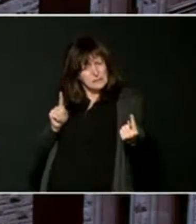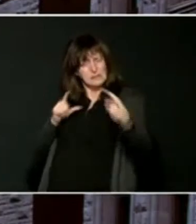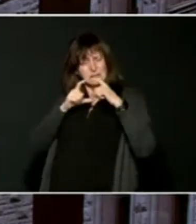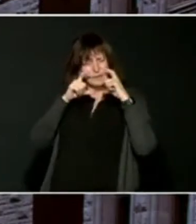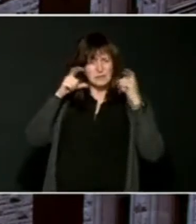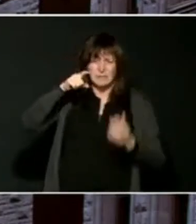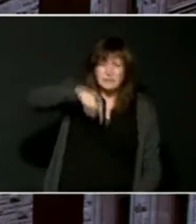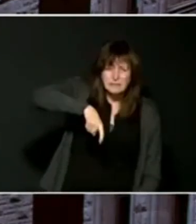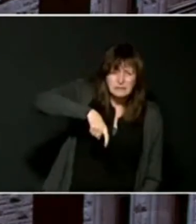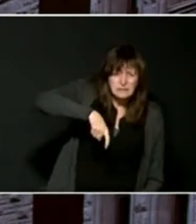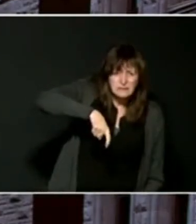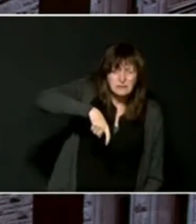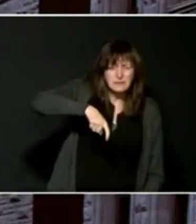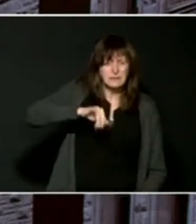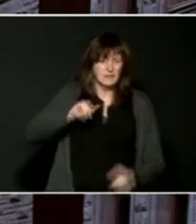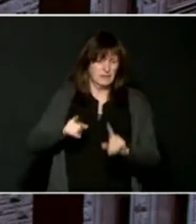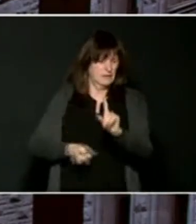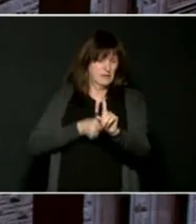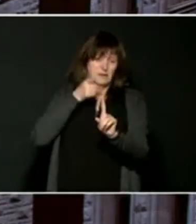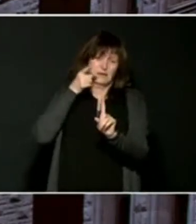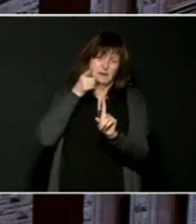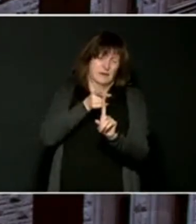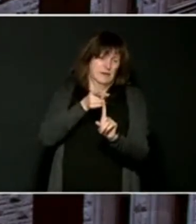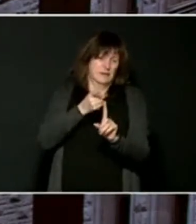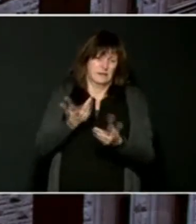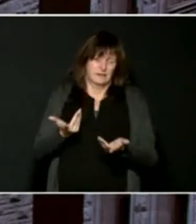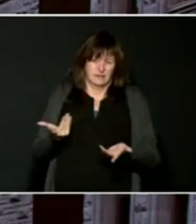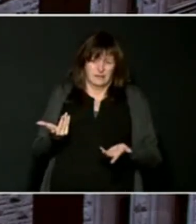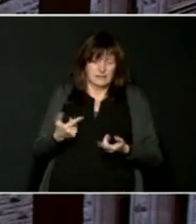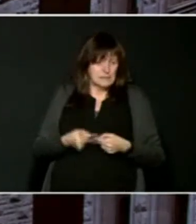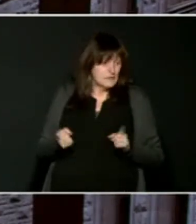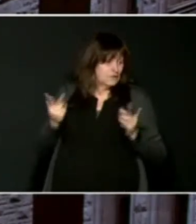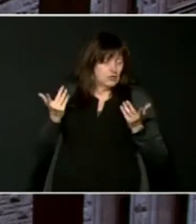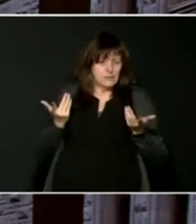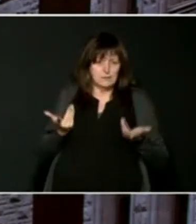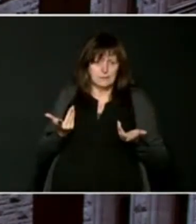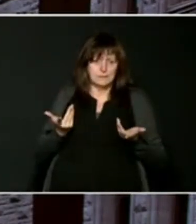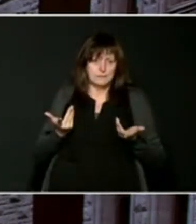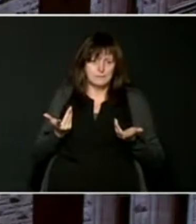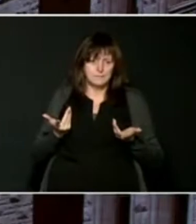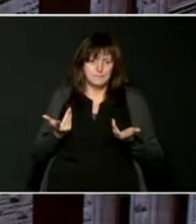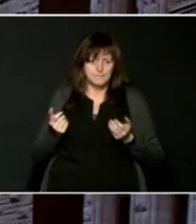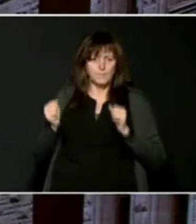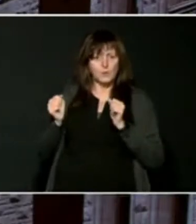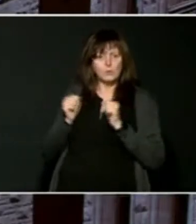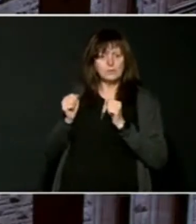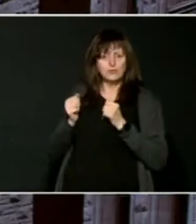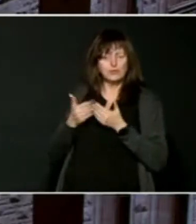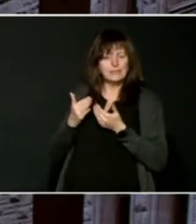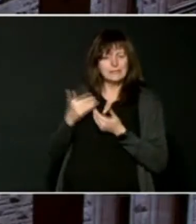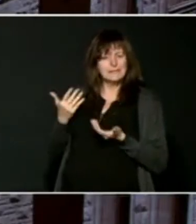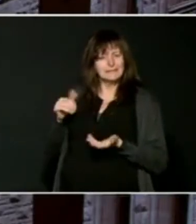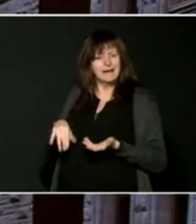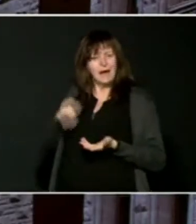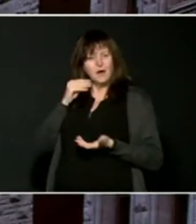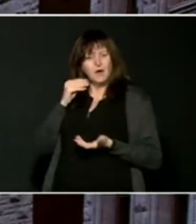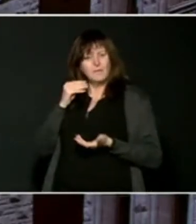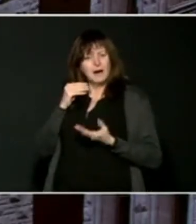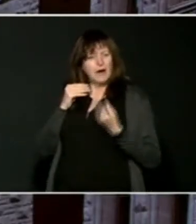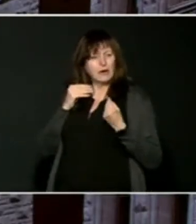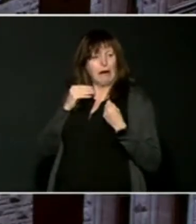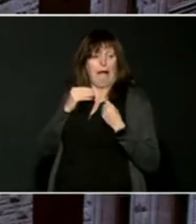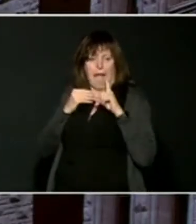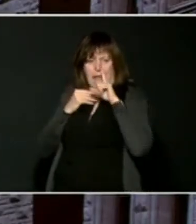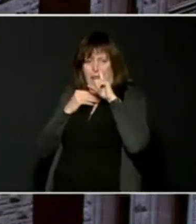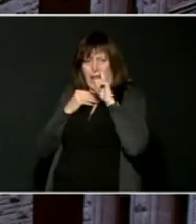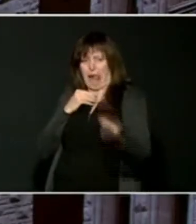the key difference, I would say, is that in the middle of winter it was easier to stay at home because it was not that pleasant, but some people did very